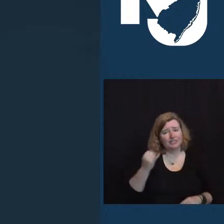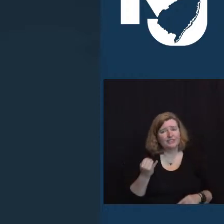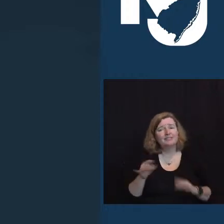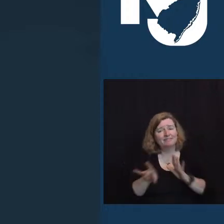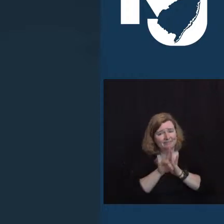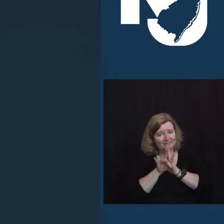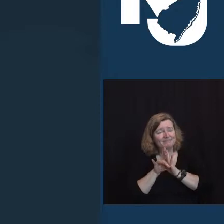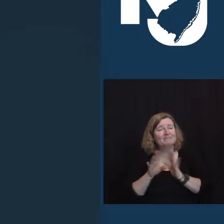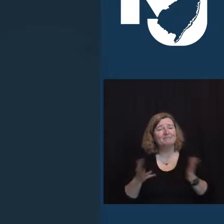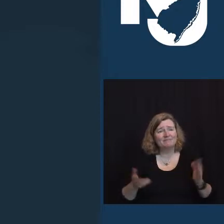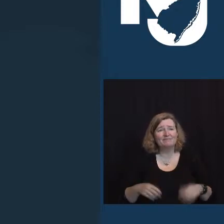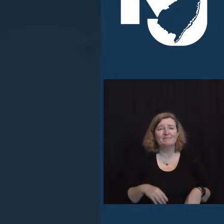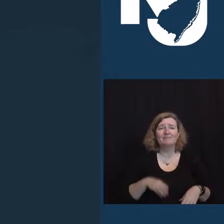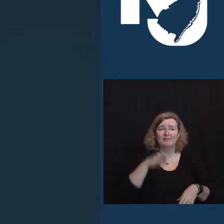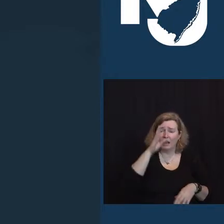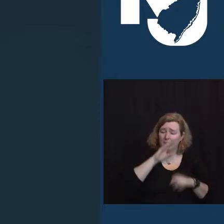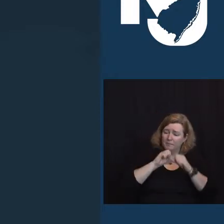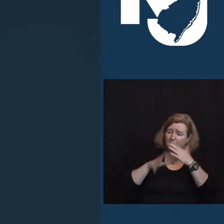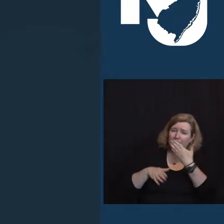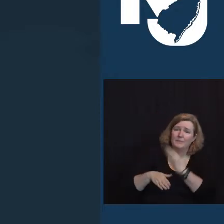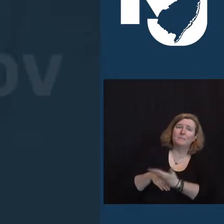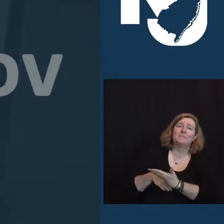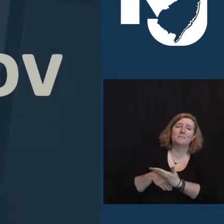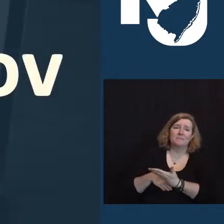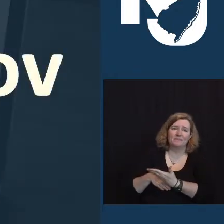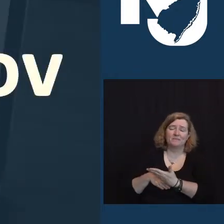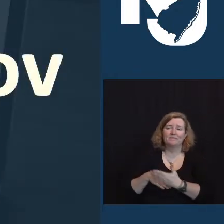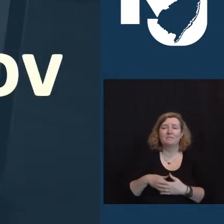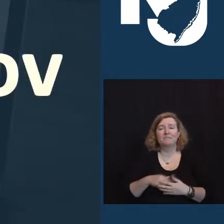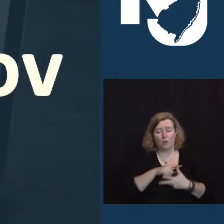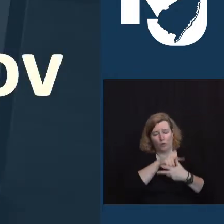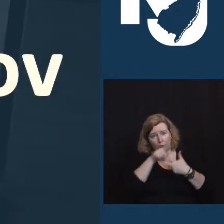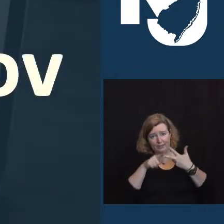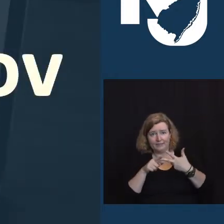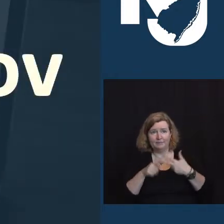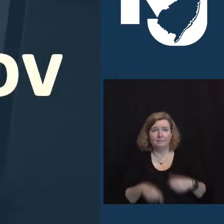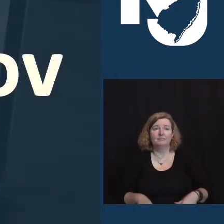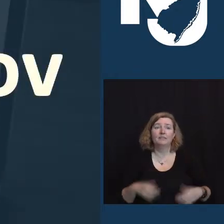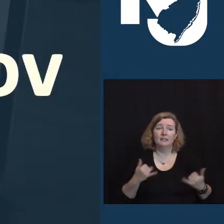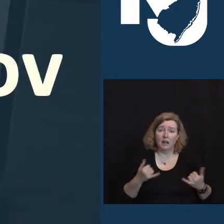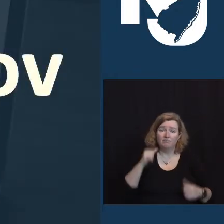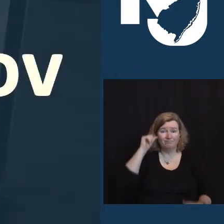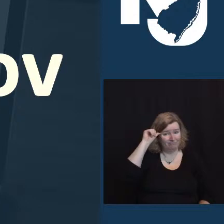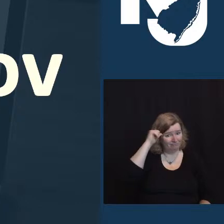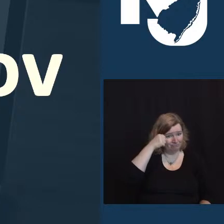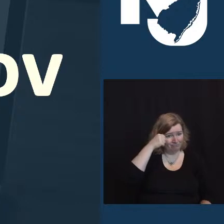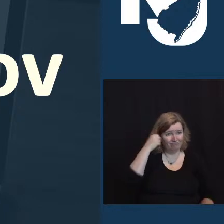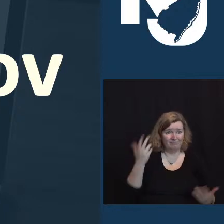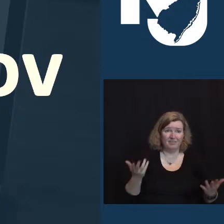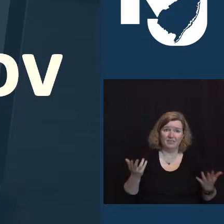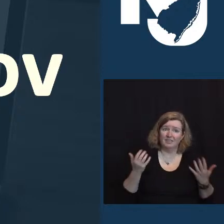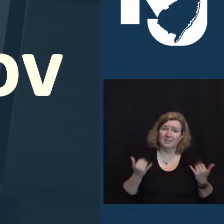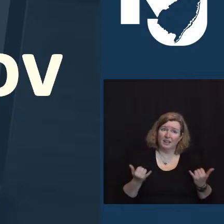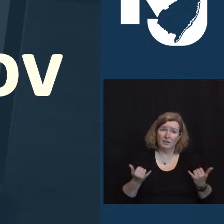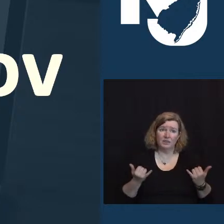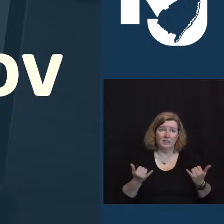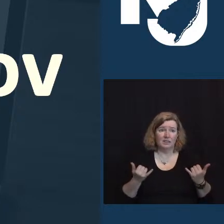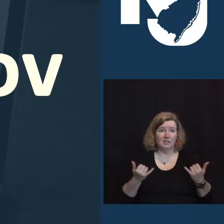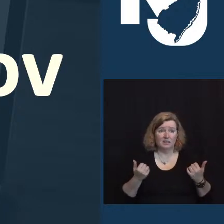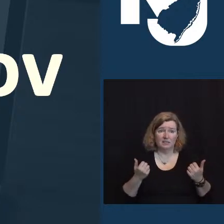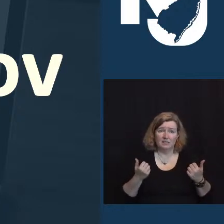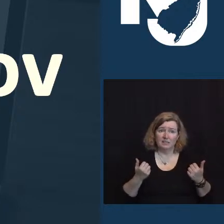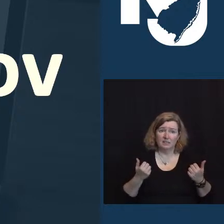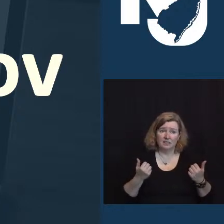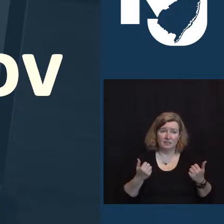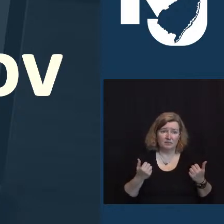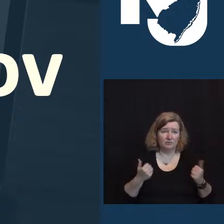and his family. So let's not forget that even as we make real and significant strides toward the end of this pandemic, there